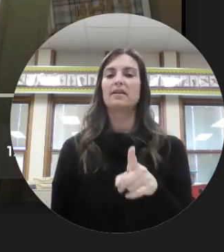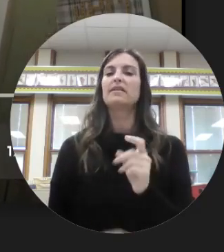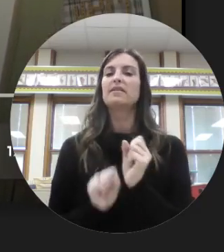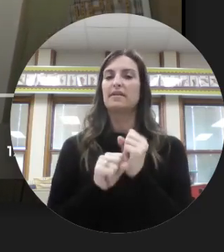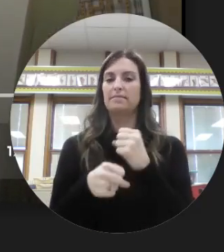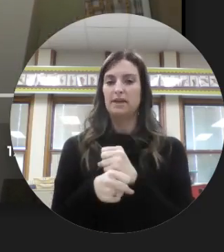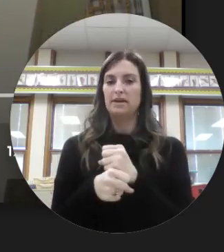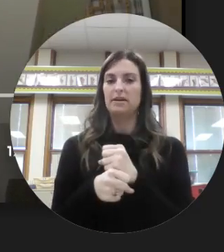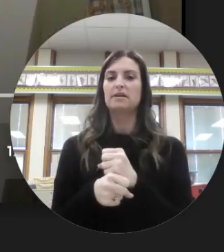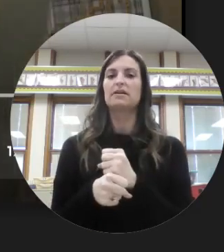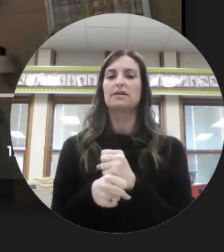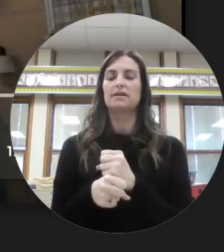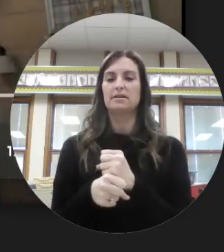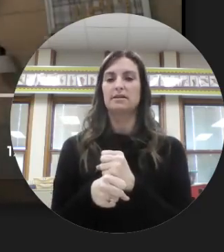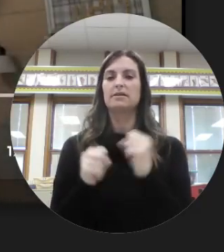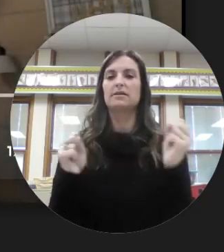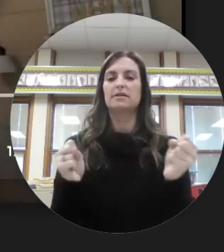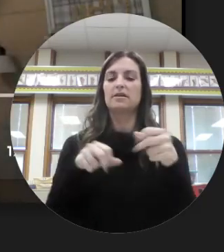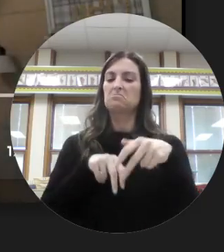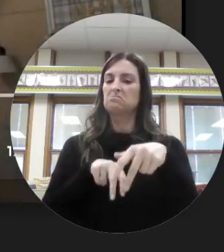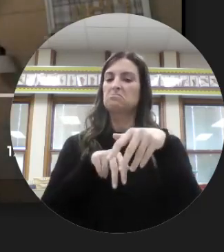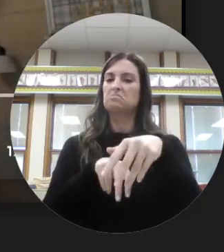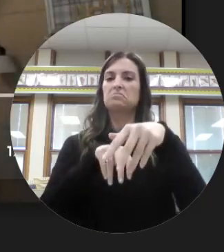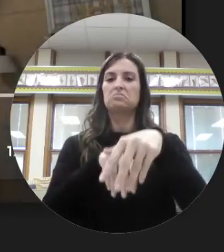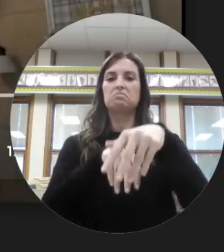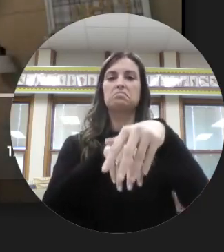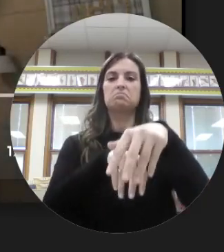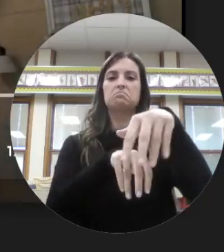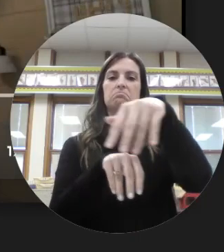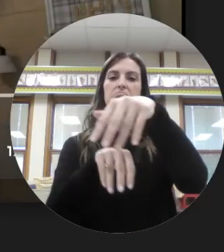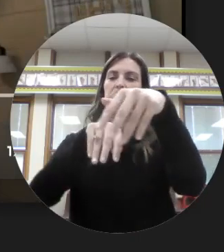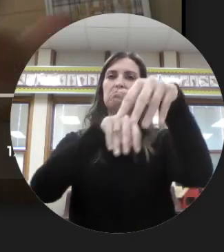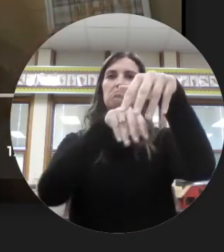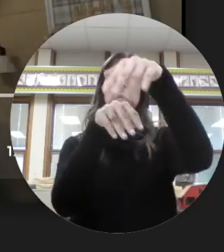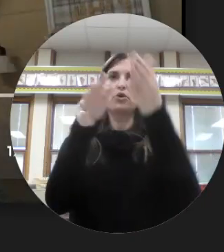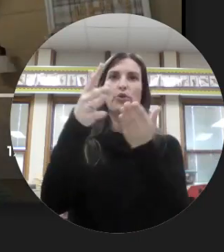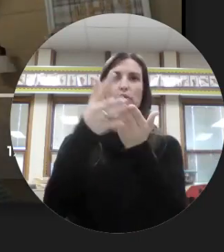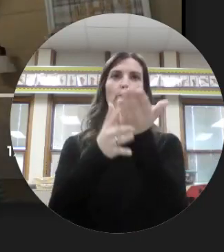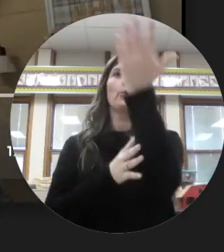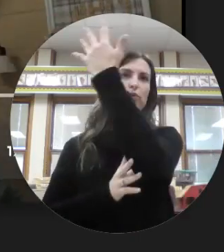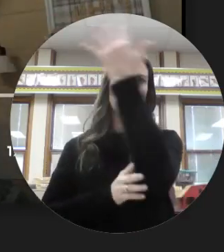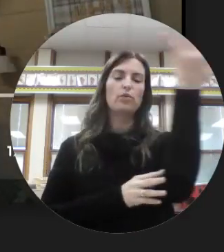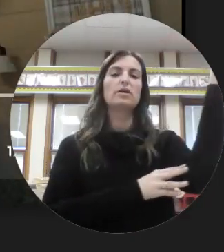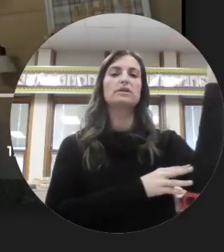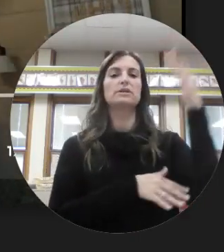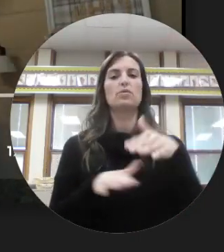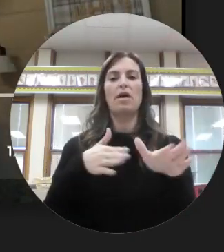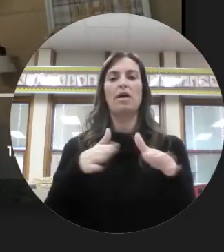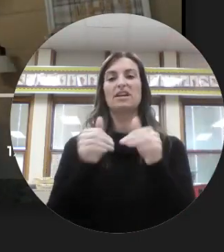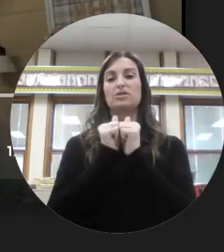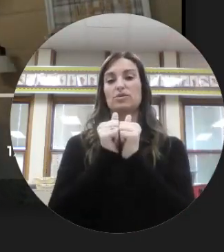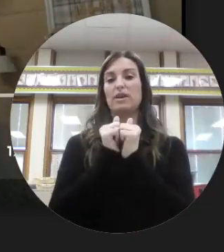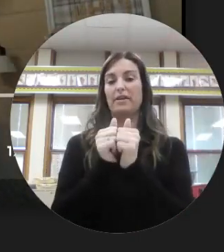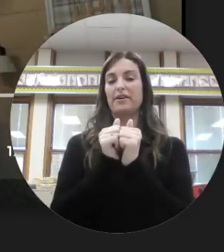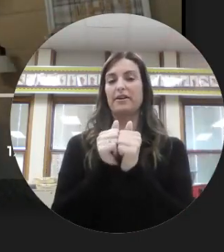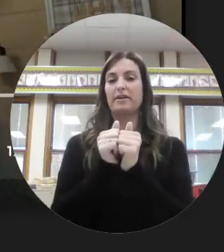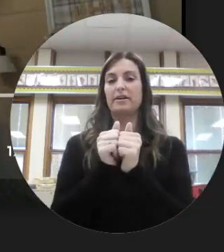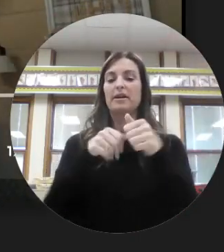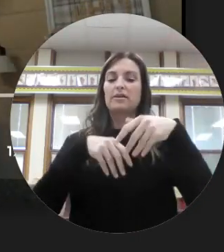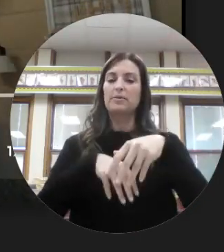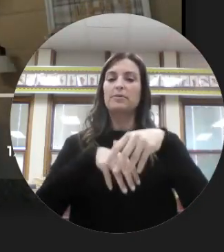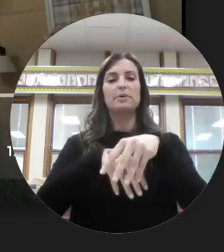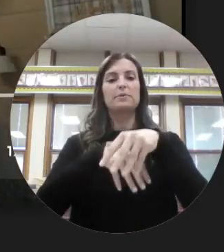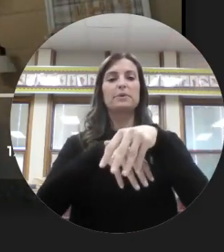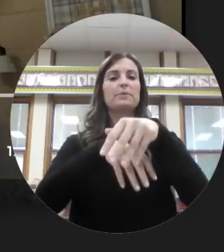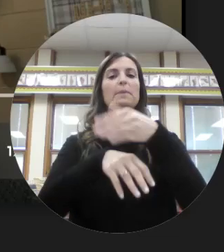a grand procession, a parade through the woods, all walking like that. And the procession became even